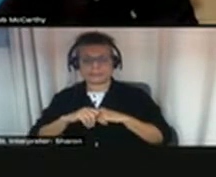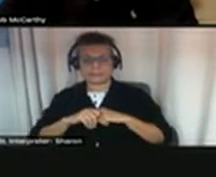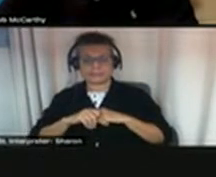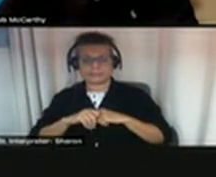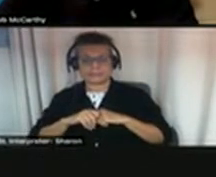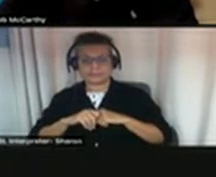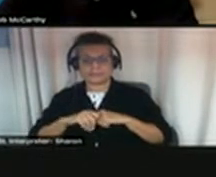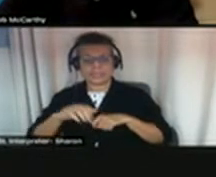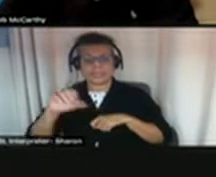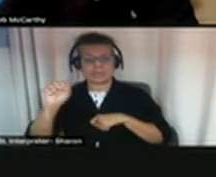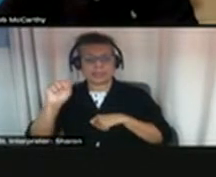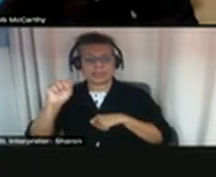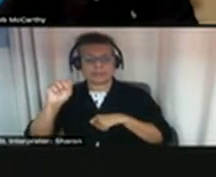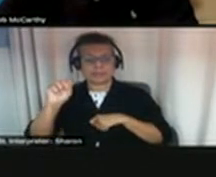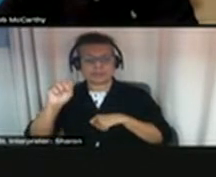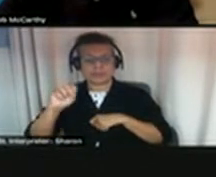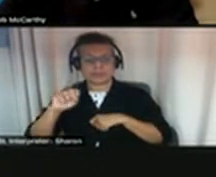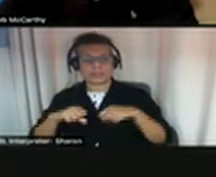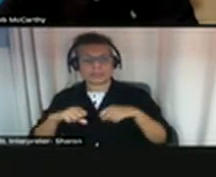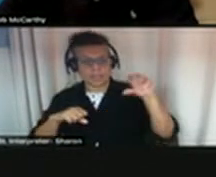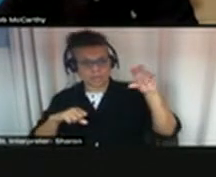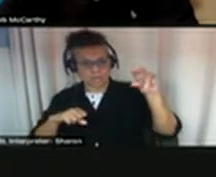Ms. Spadafora. No.